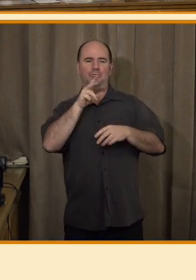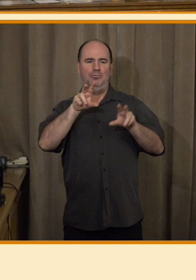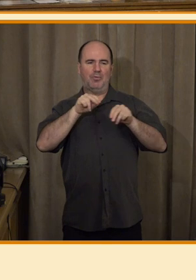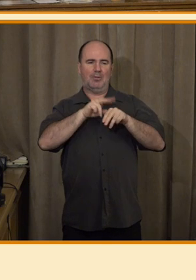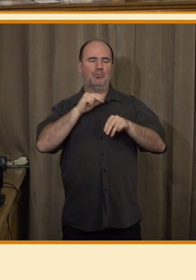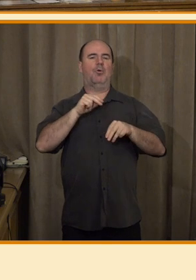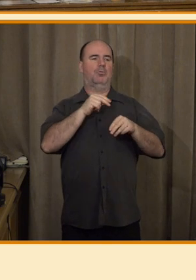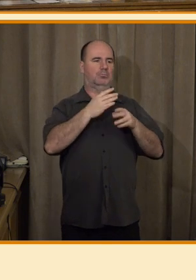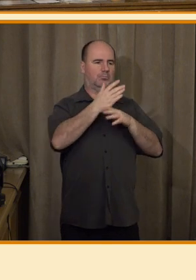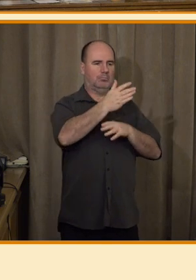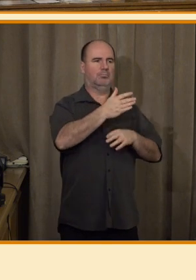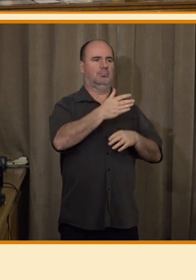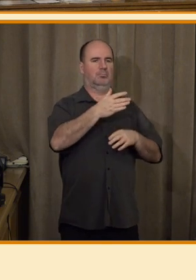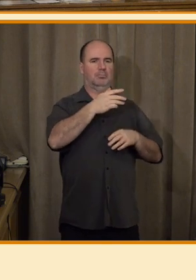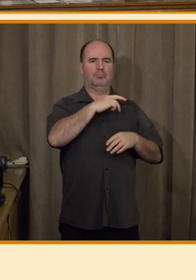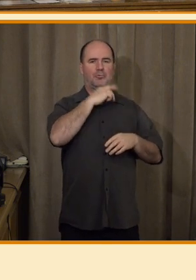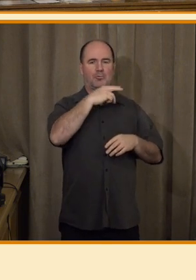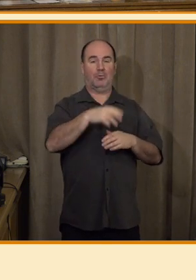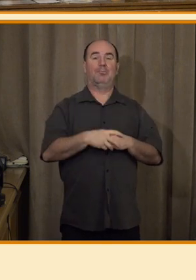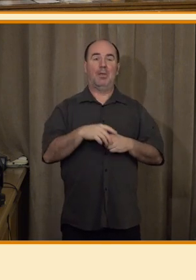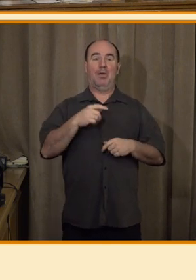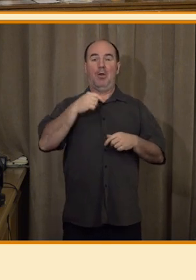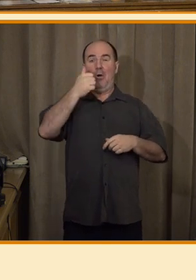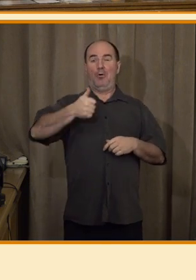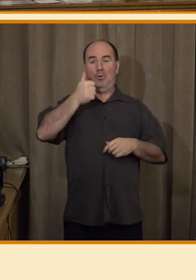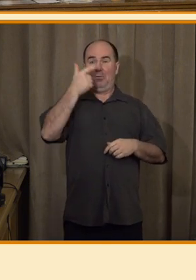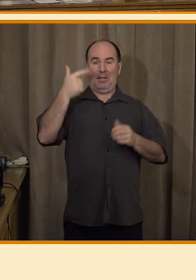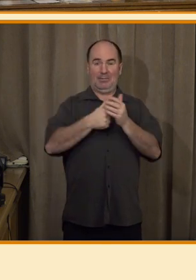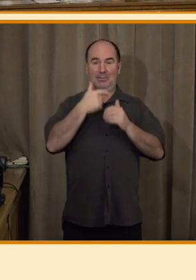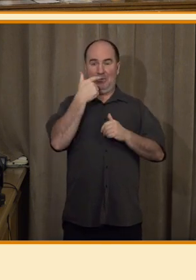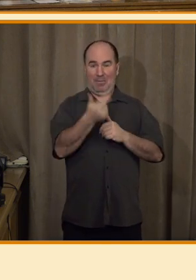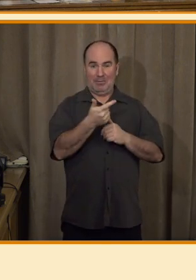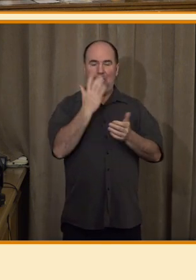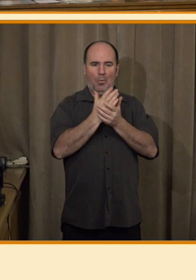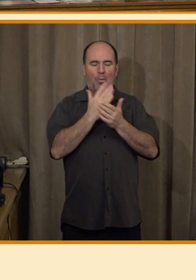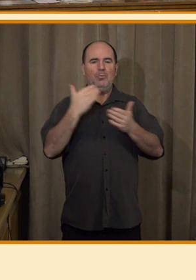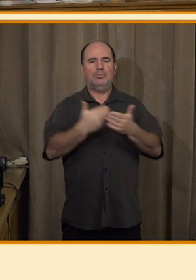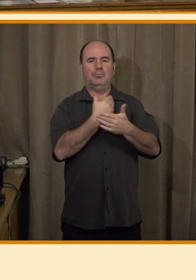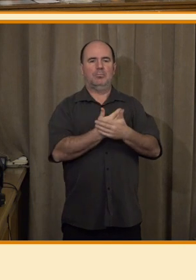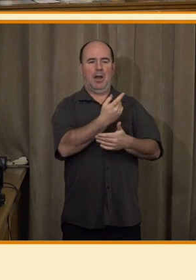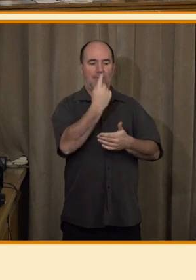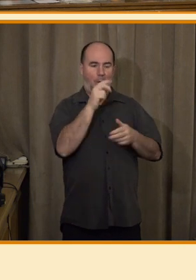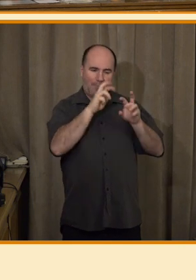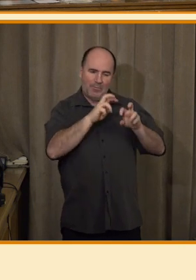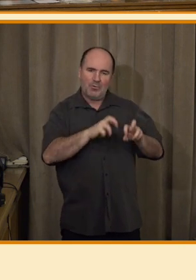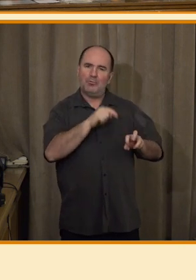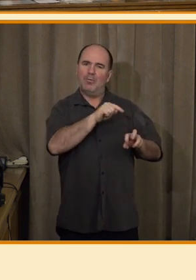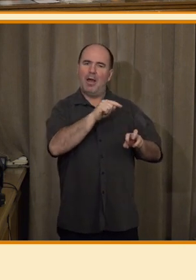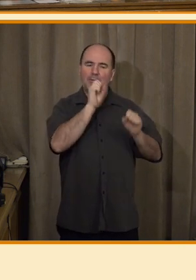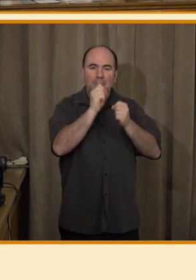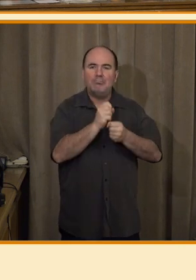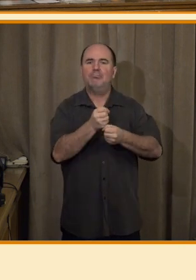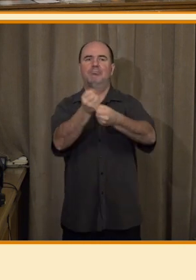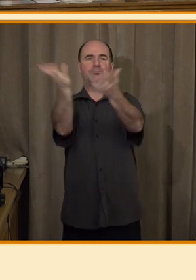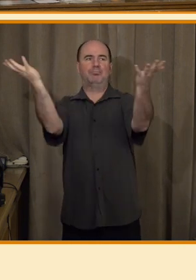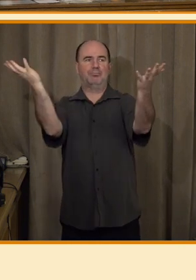2021 se správa o tomto vyšetřování dostala na veřejnost a v podstatě z toho